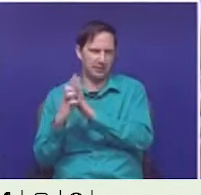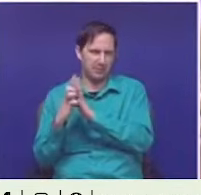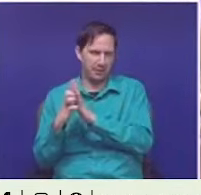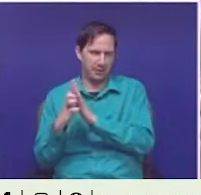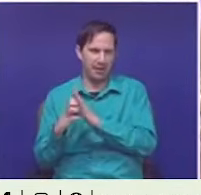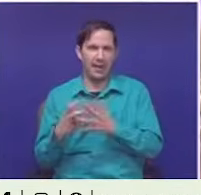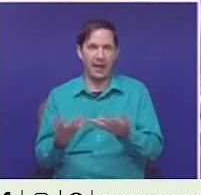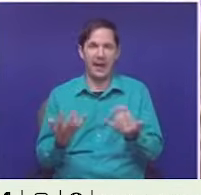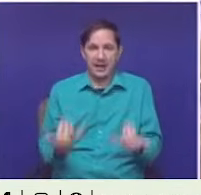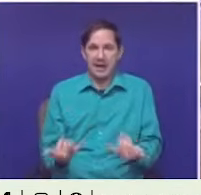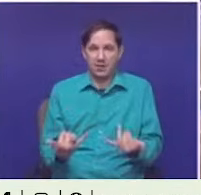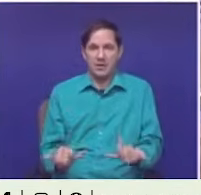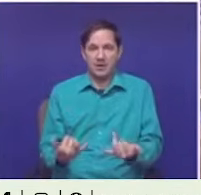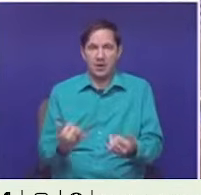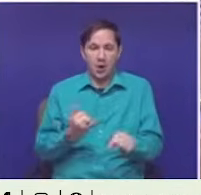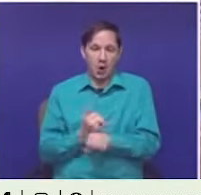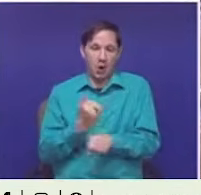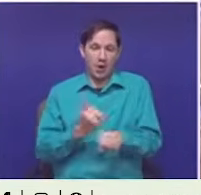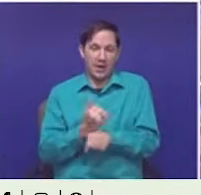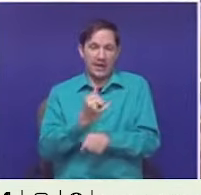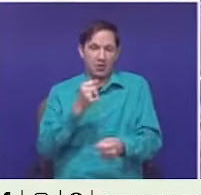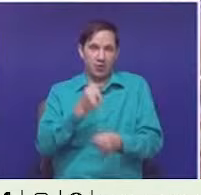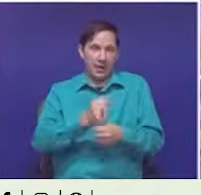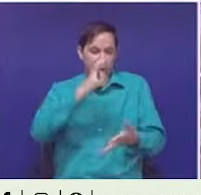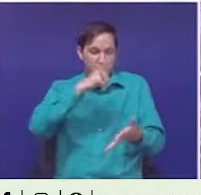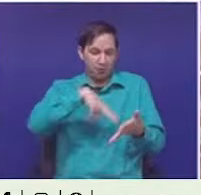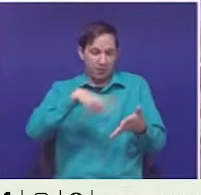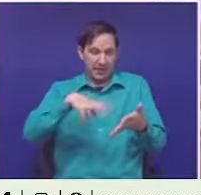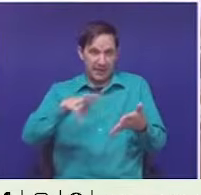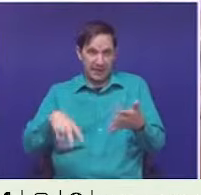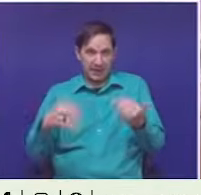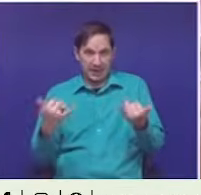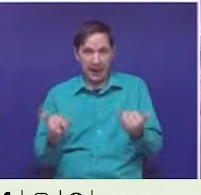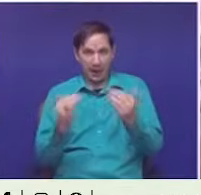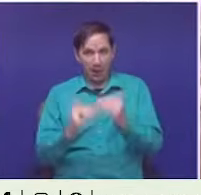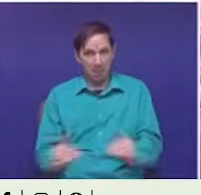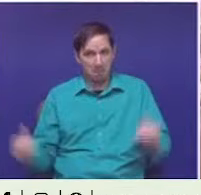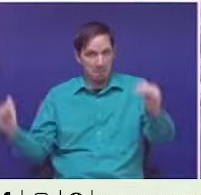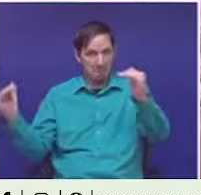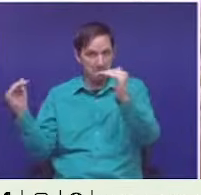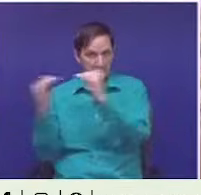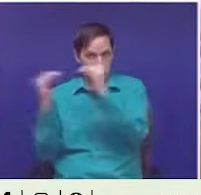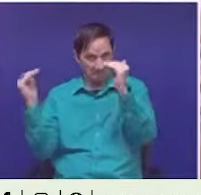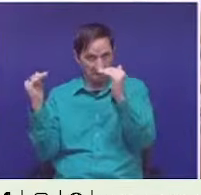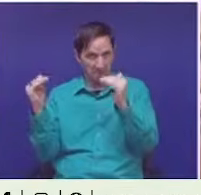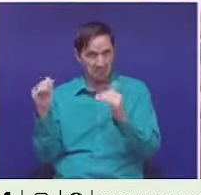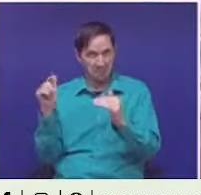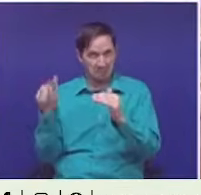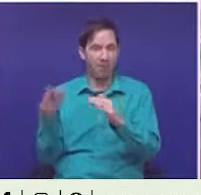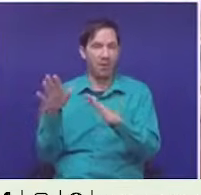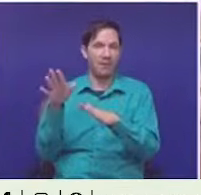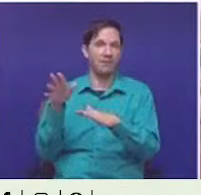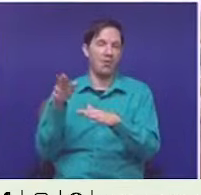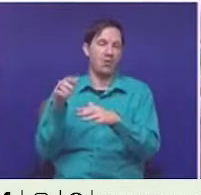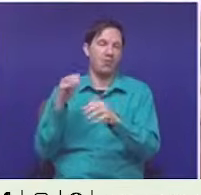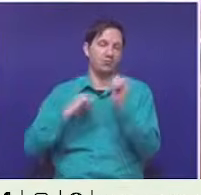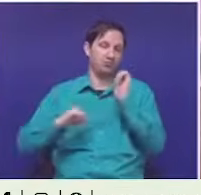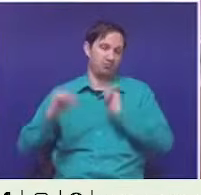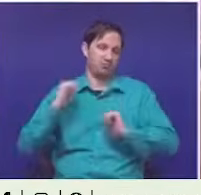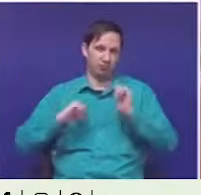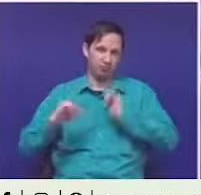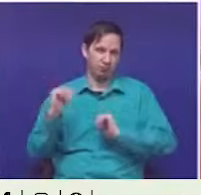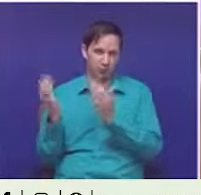current early grade reading benchmarks are being met in the province underperforming schools? Thank you,